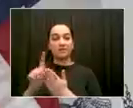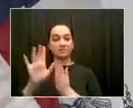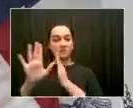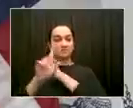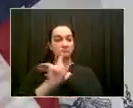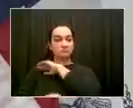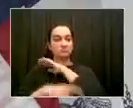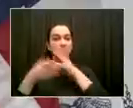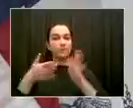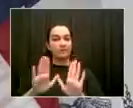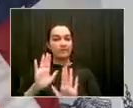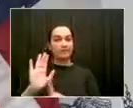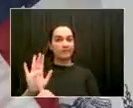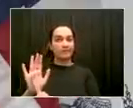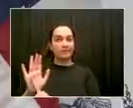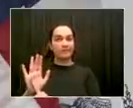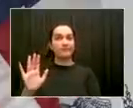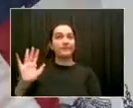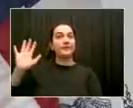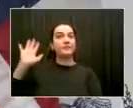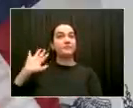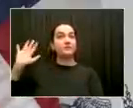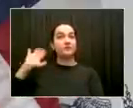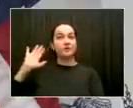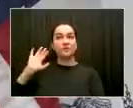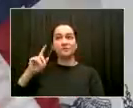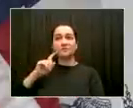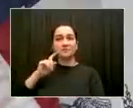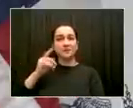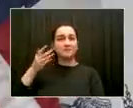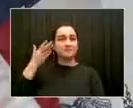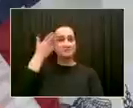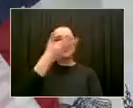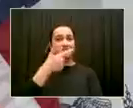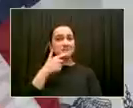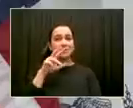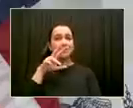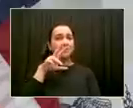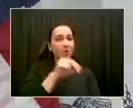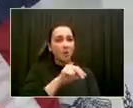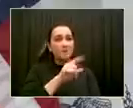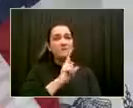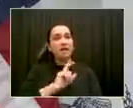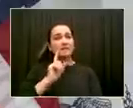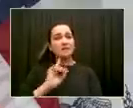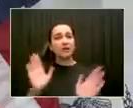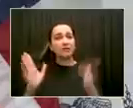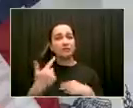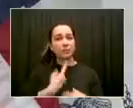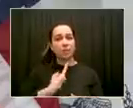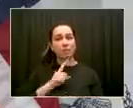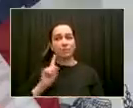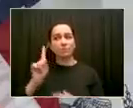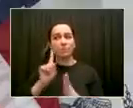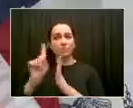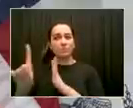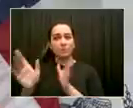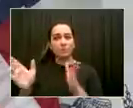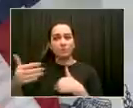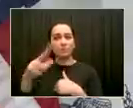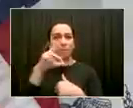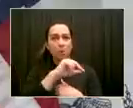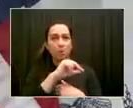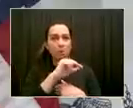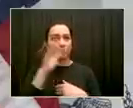not been made public, have been stuck in review by the law department for weeks. How do you kind of explain, that you decided